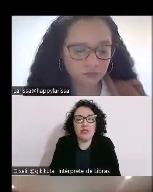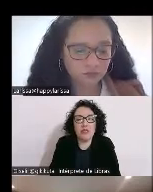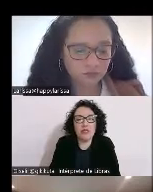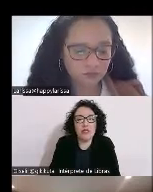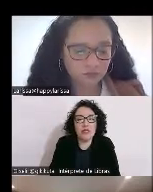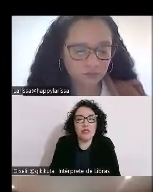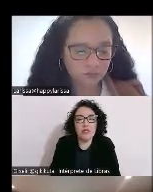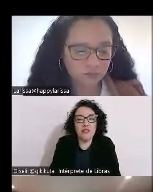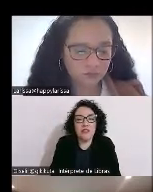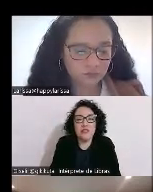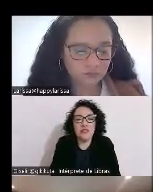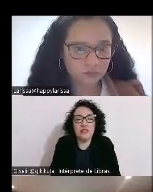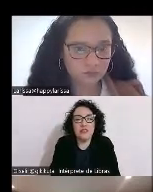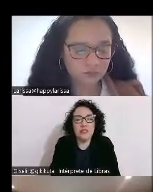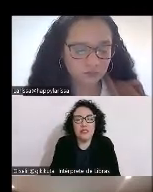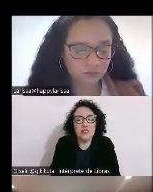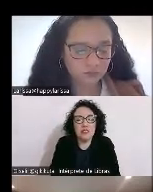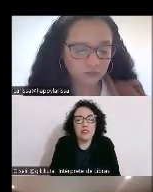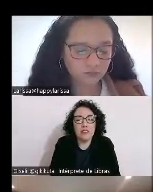the